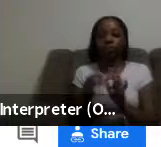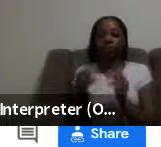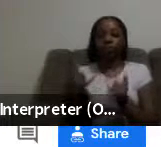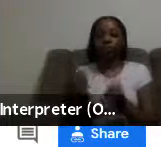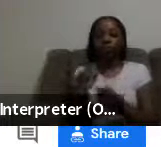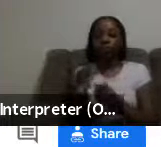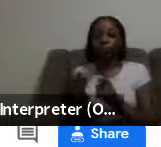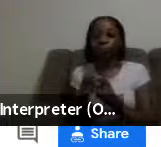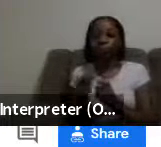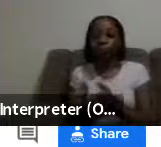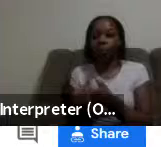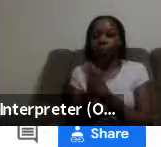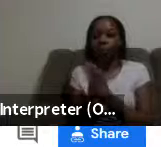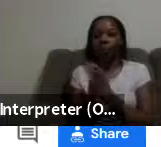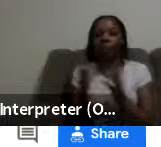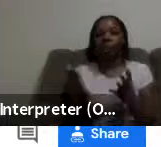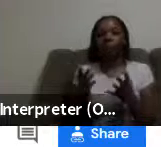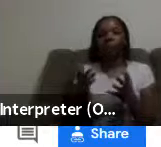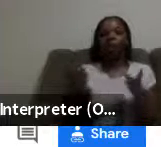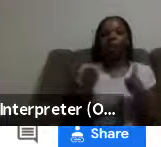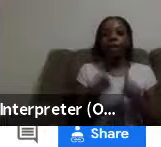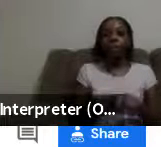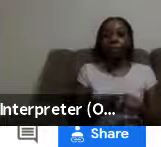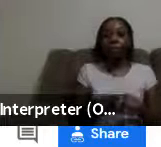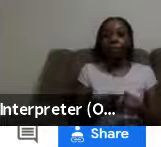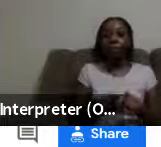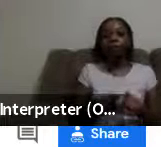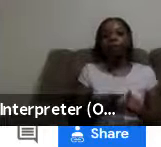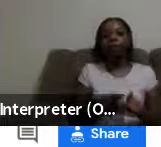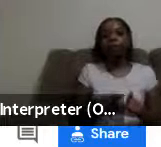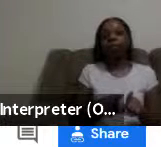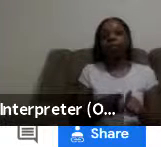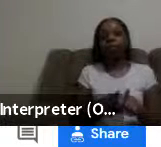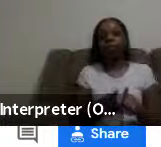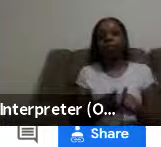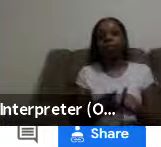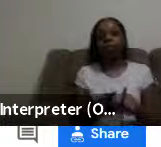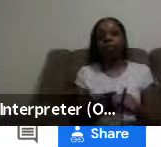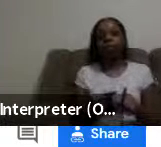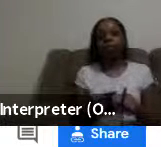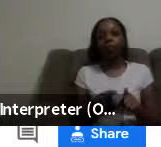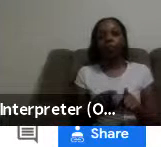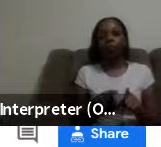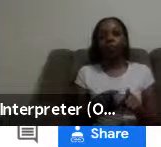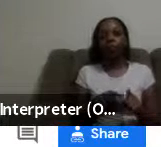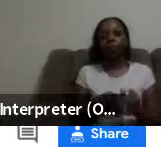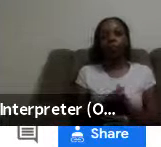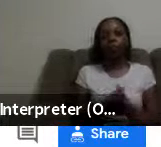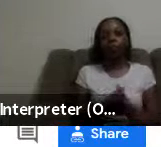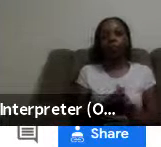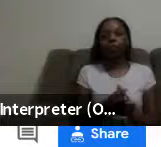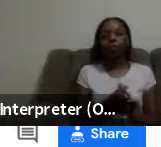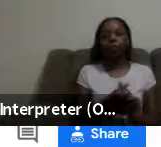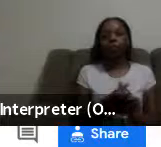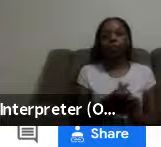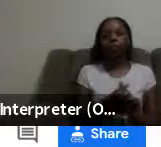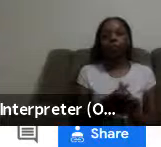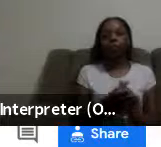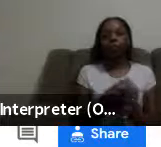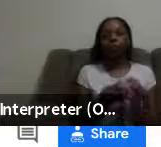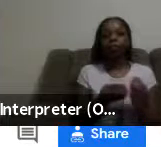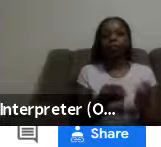request. What will happen from this ledge is that it will move to the Governing Documents